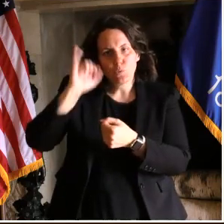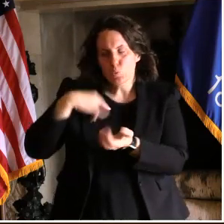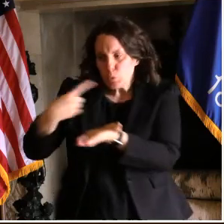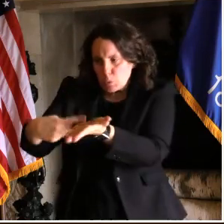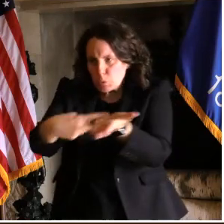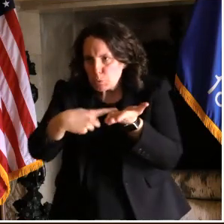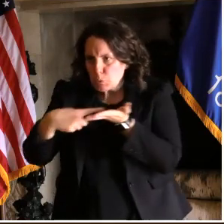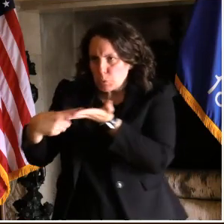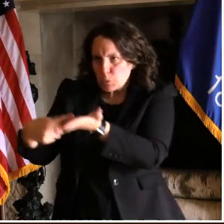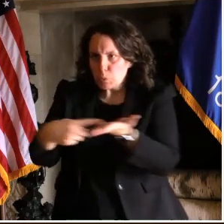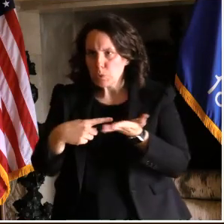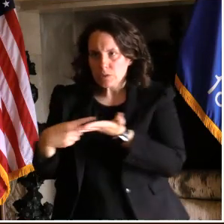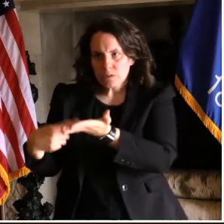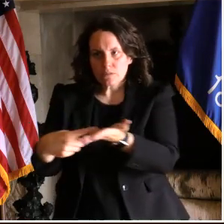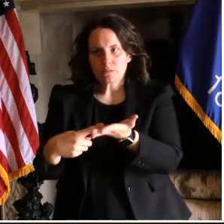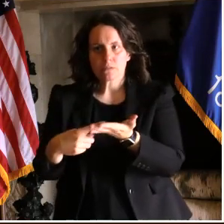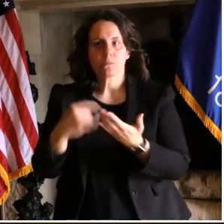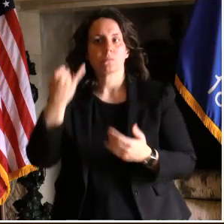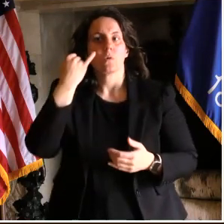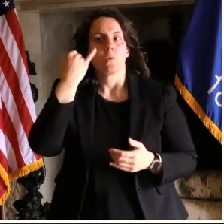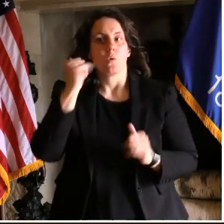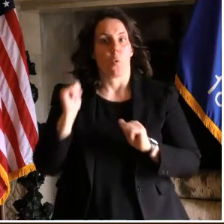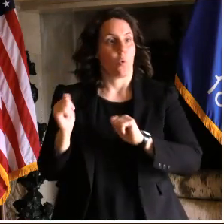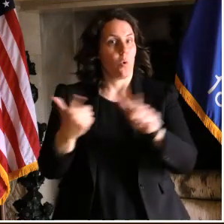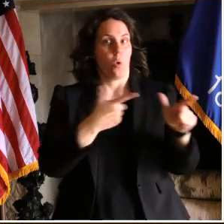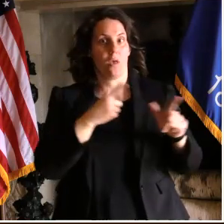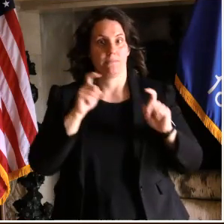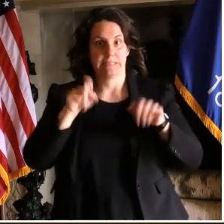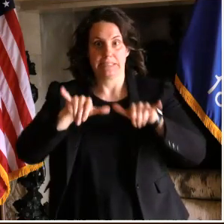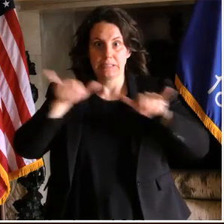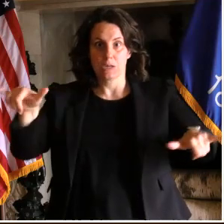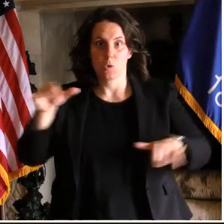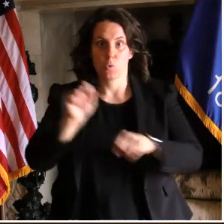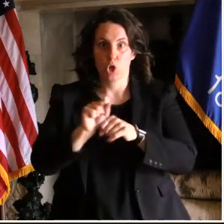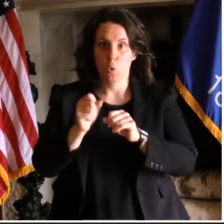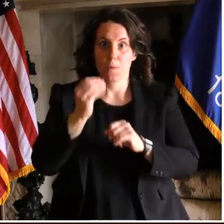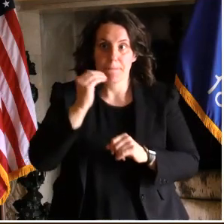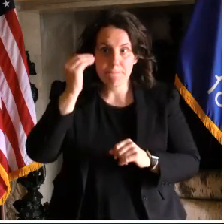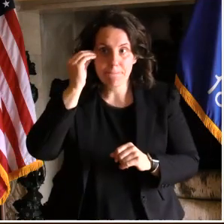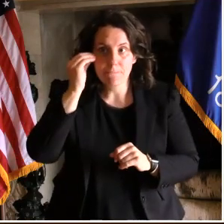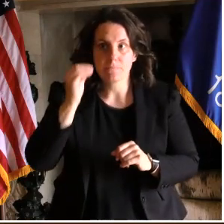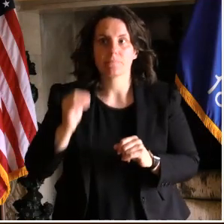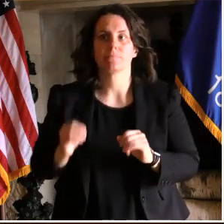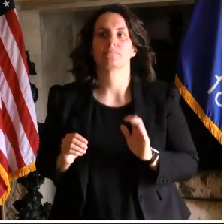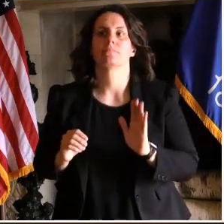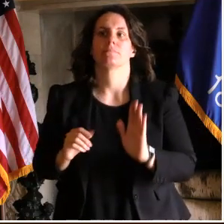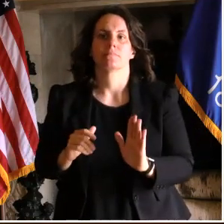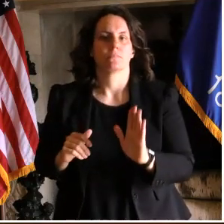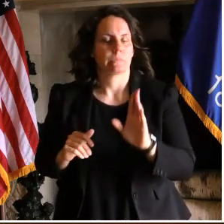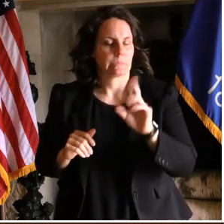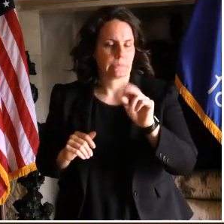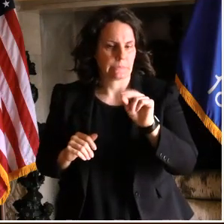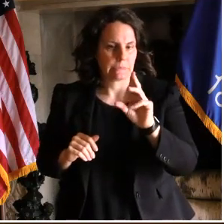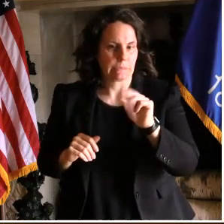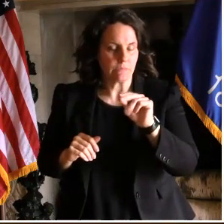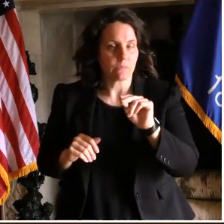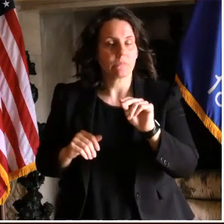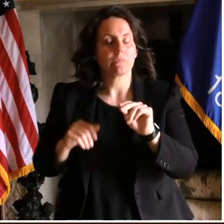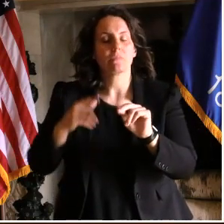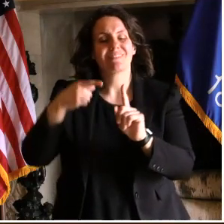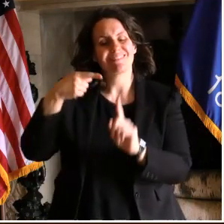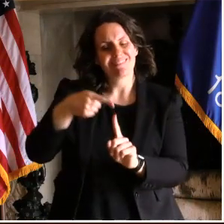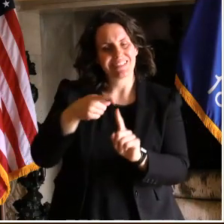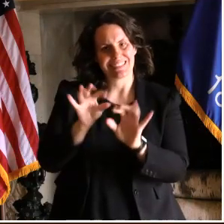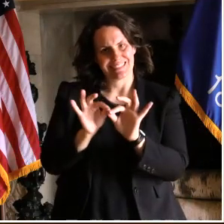at home, no. Just as in other states where what's considered essential is a wide variety of